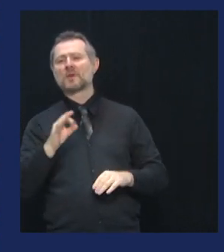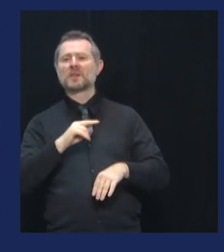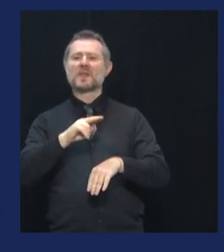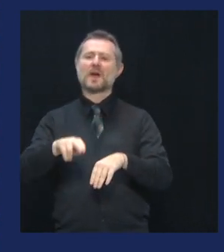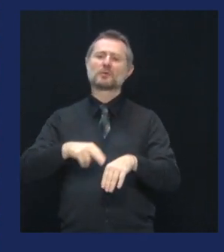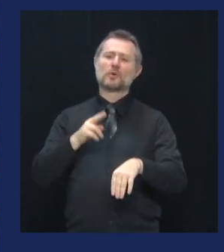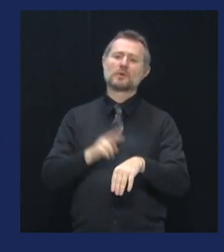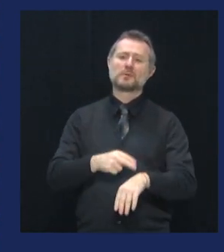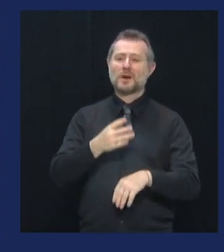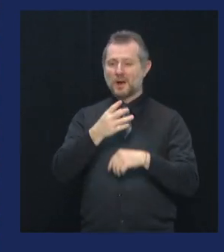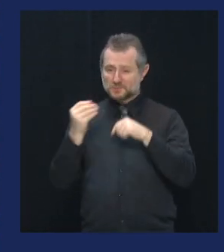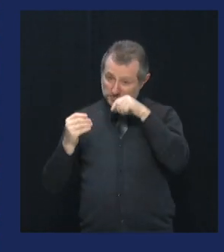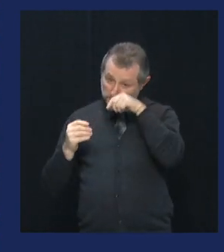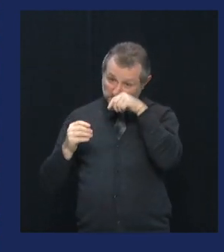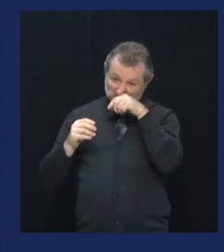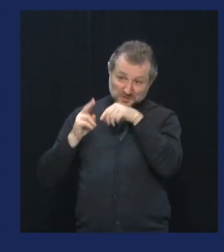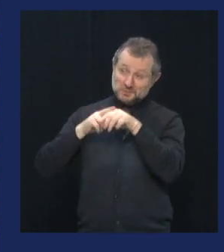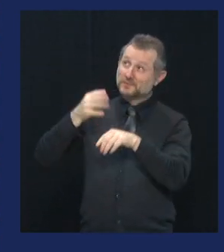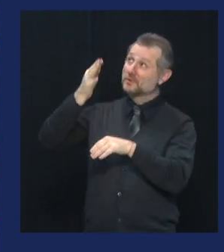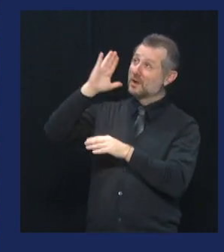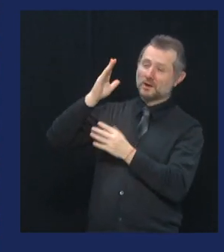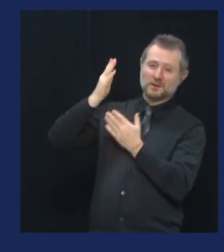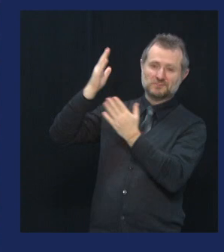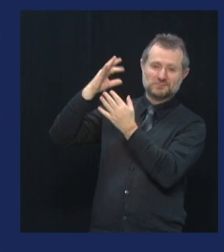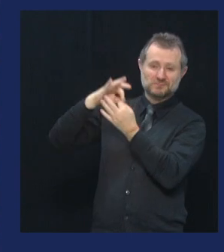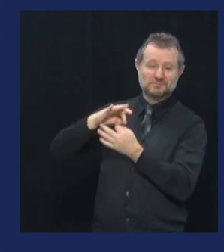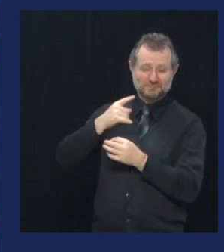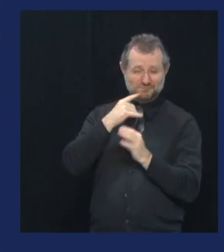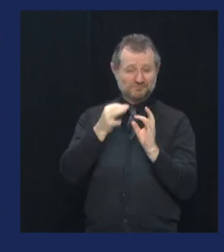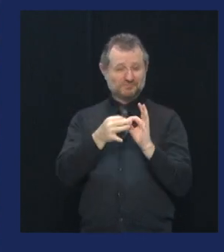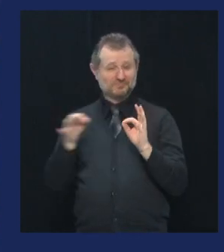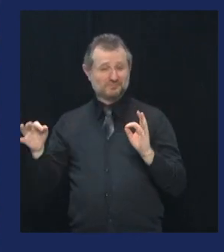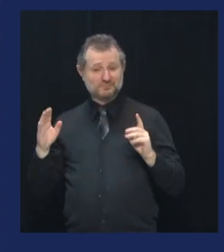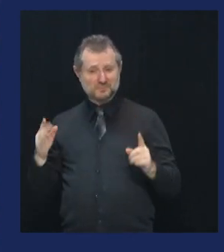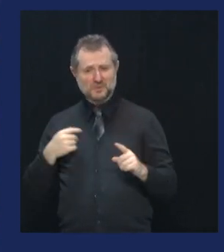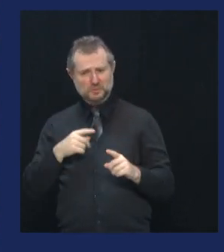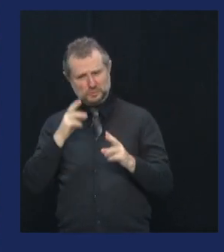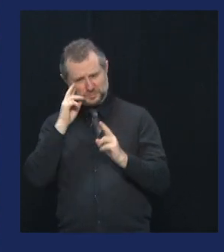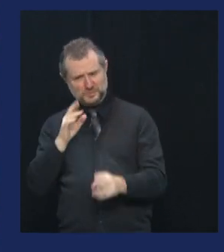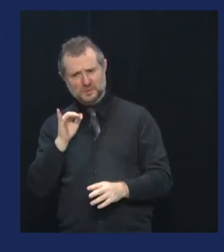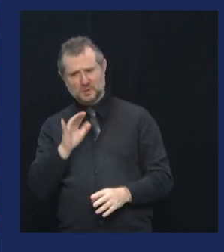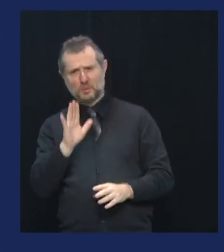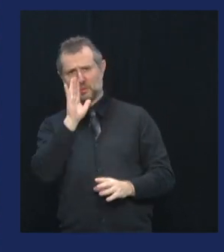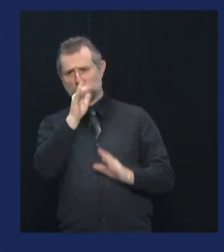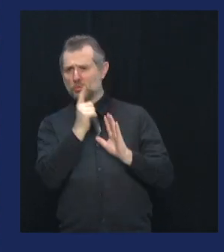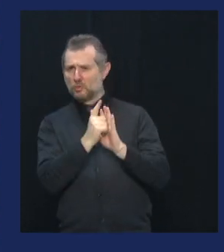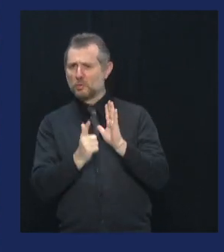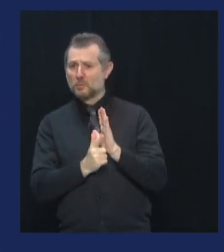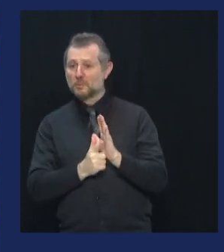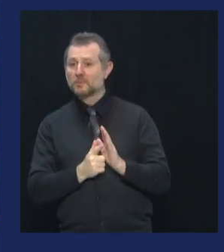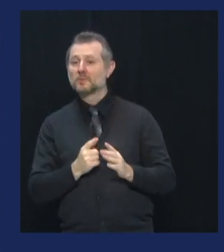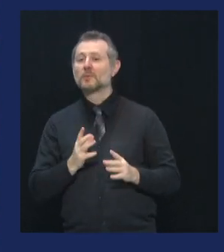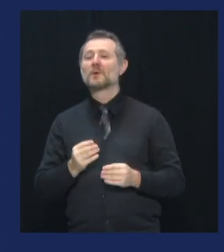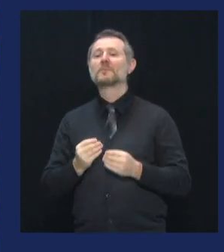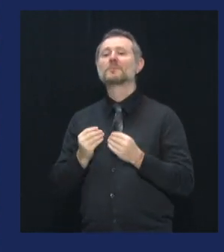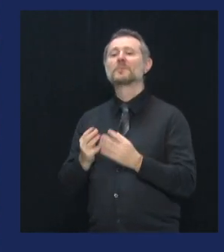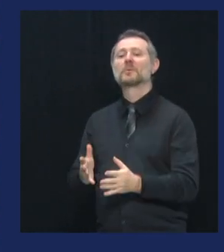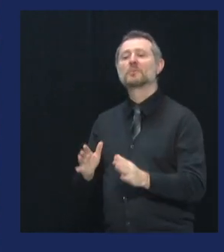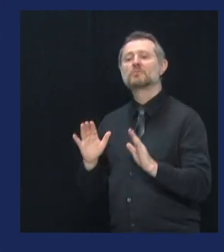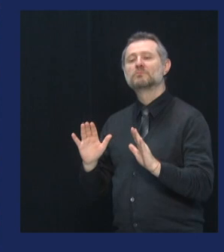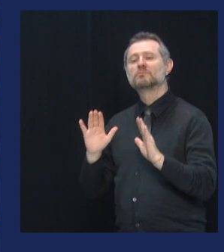can respect those same laws, and in doing so, leave an even better legacy for our children than the one we